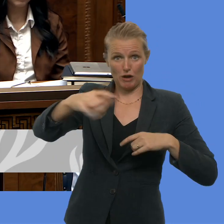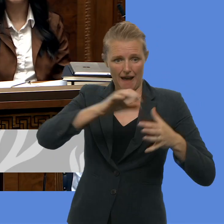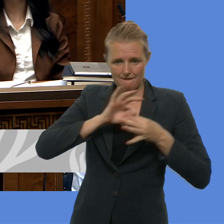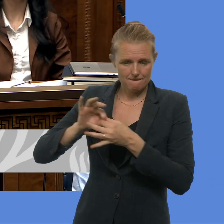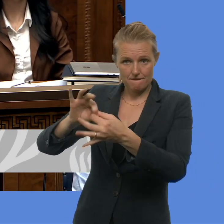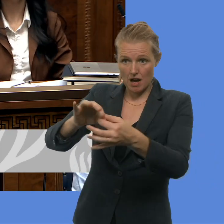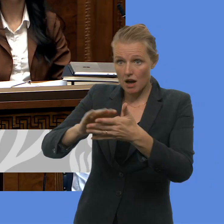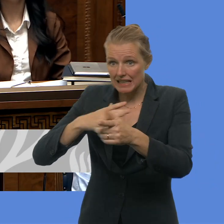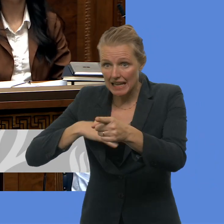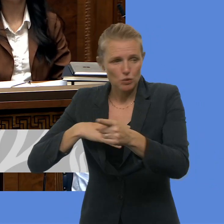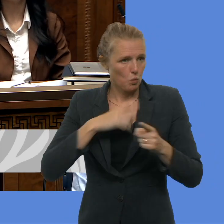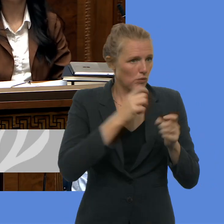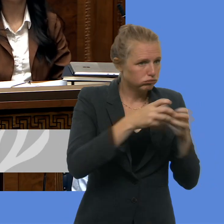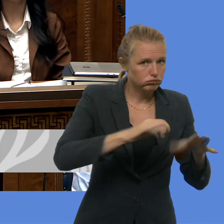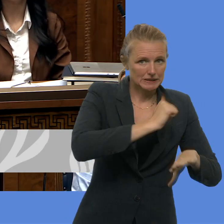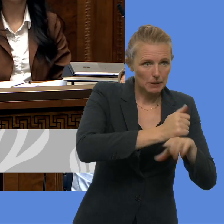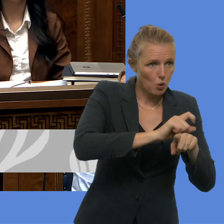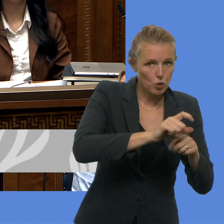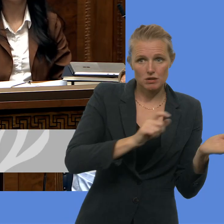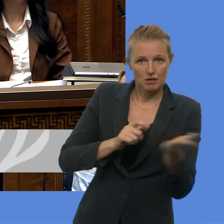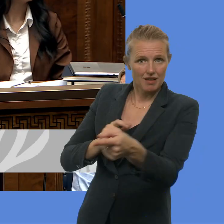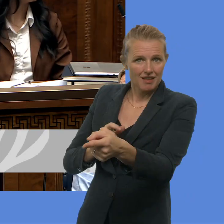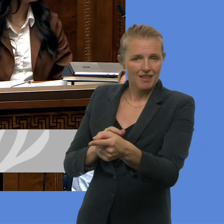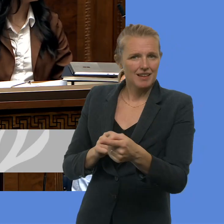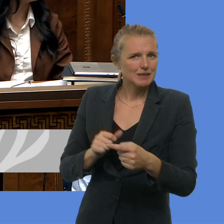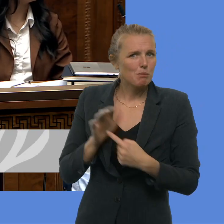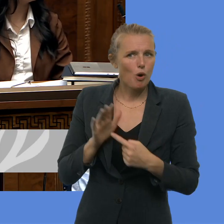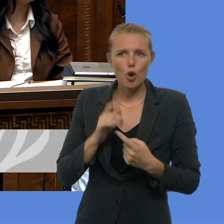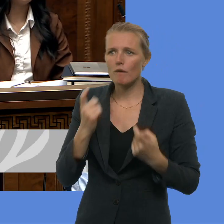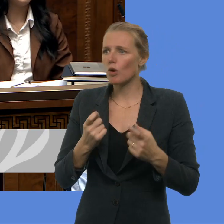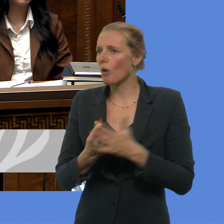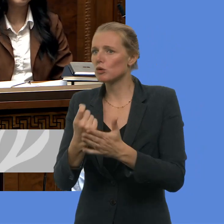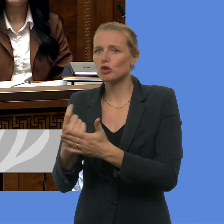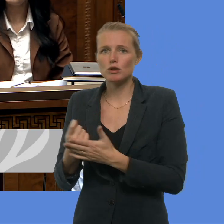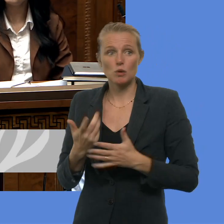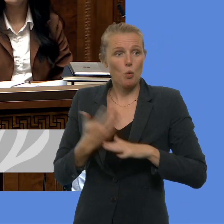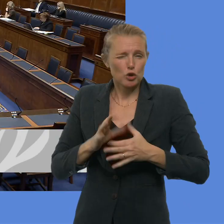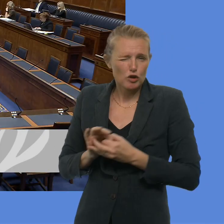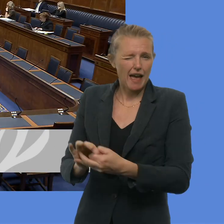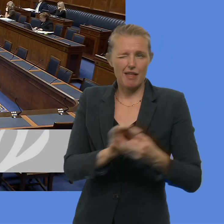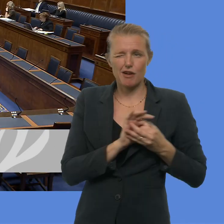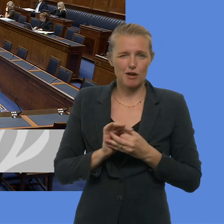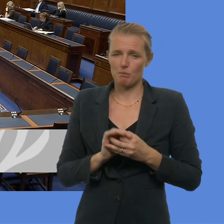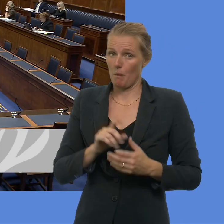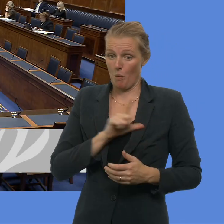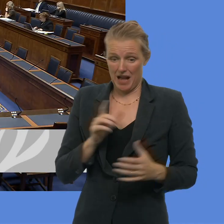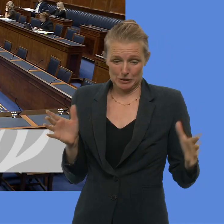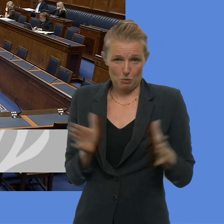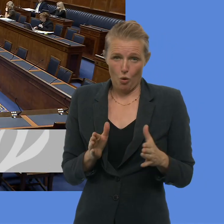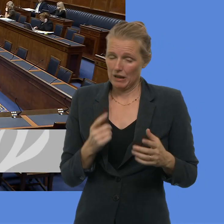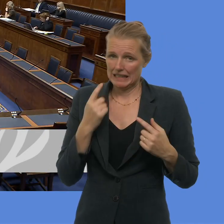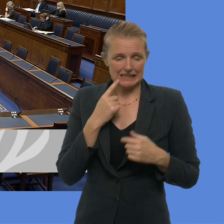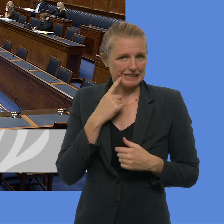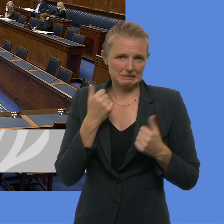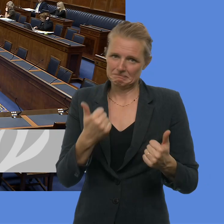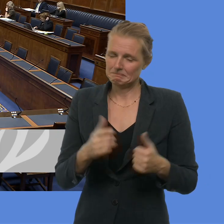at the core of the new international relations strategy, and look for those opportunities where we can actually collaborate and do things together. No, Tutul. Thank you, Mr.